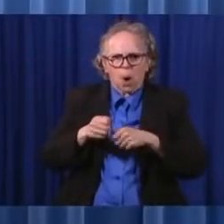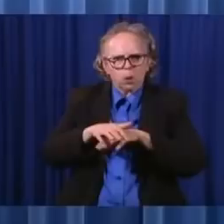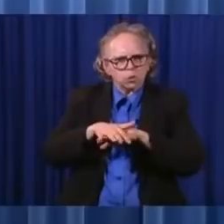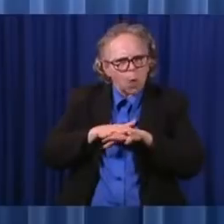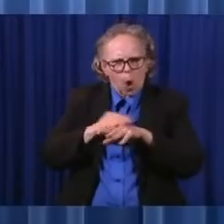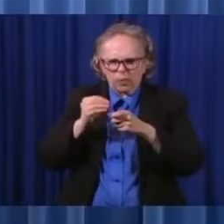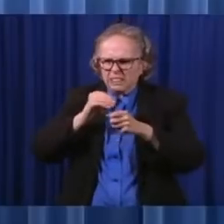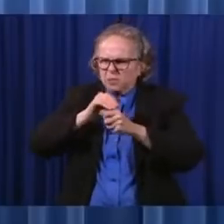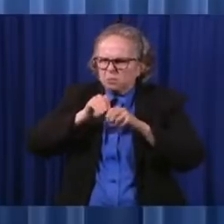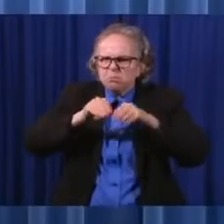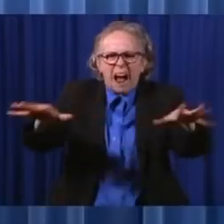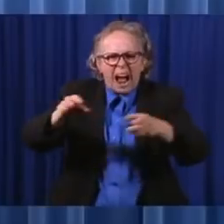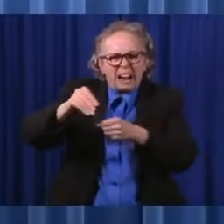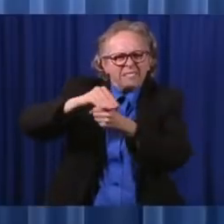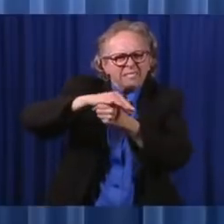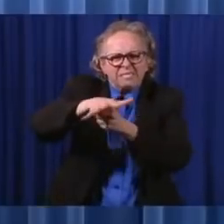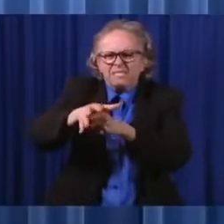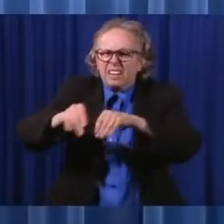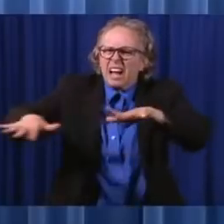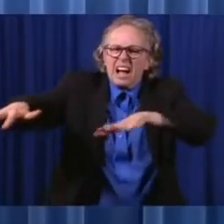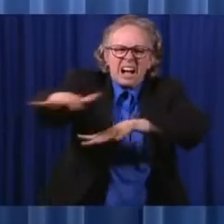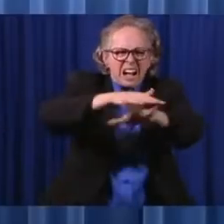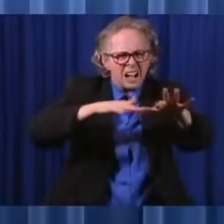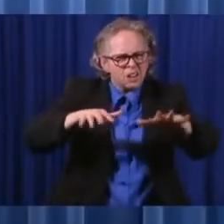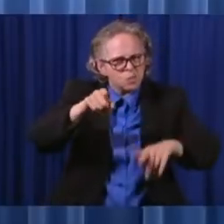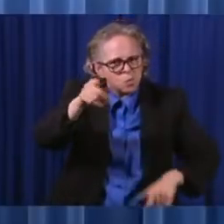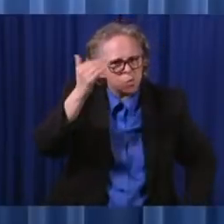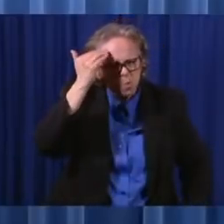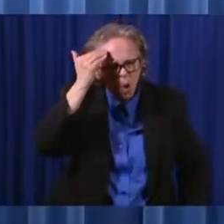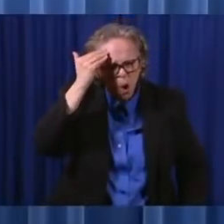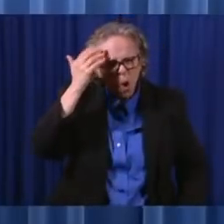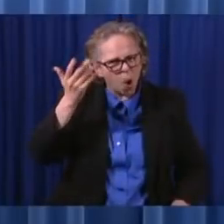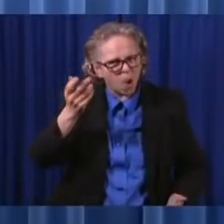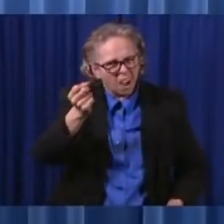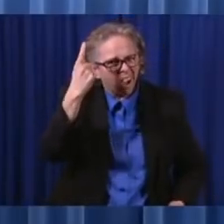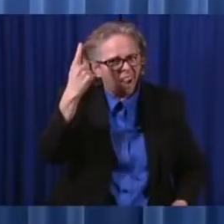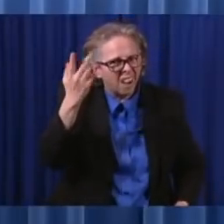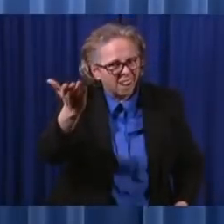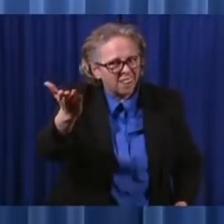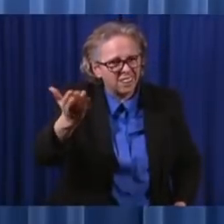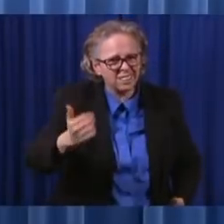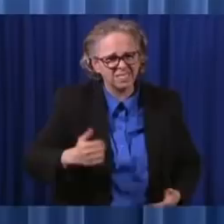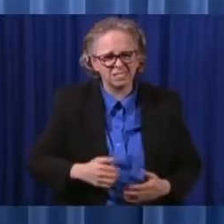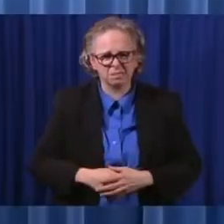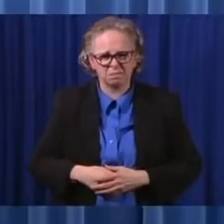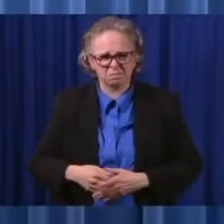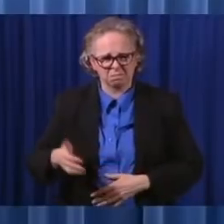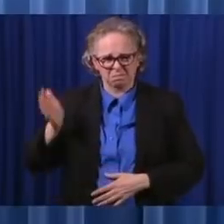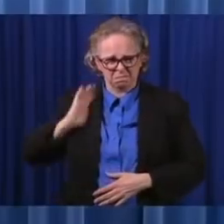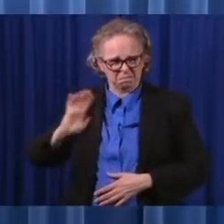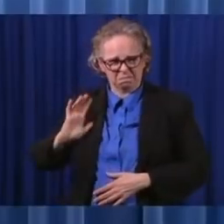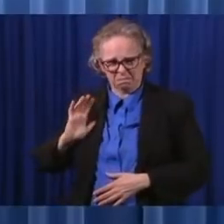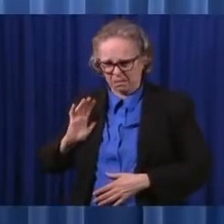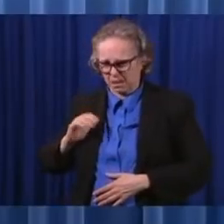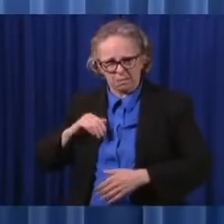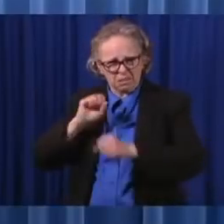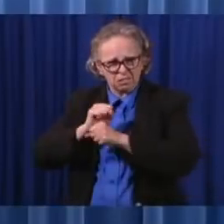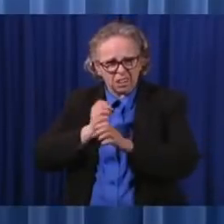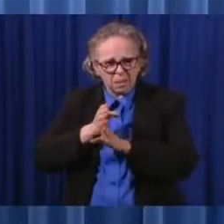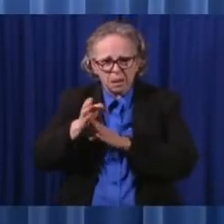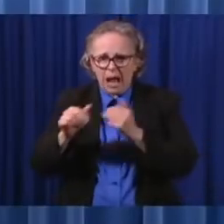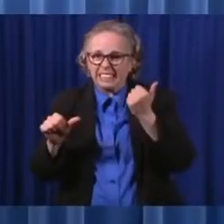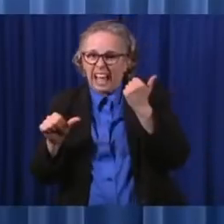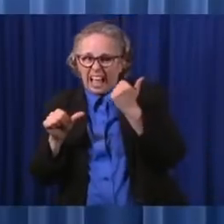We are all familiar with this basic principle. One of the things I did when I started my career as a county prosecuting attorney, actually an assistant county prosecutor,